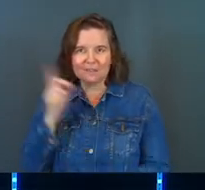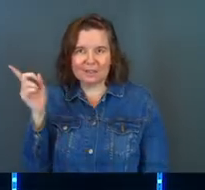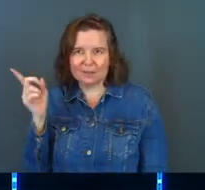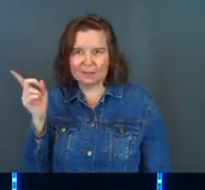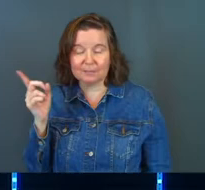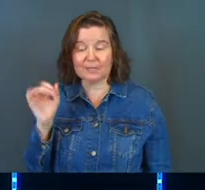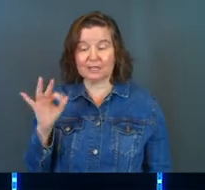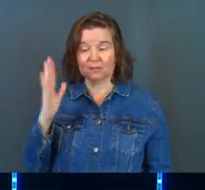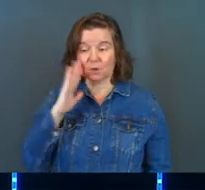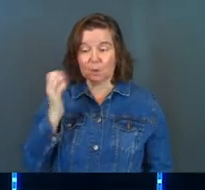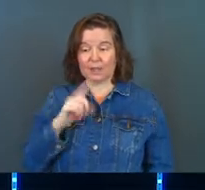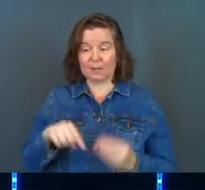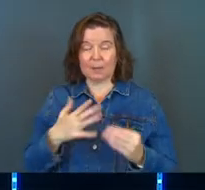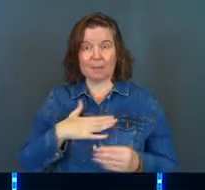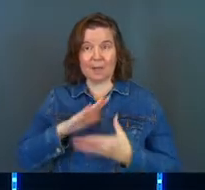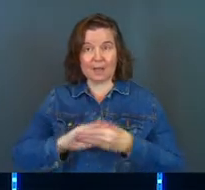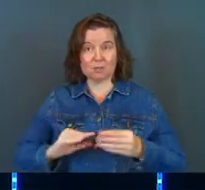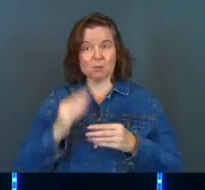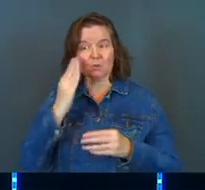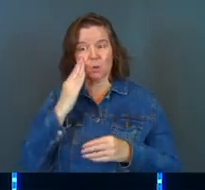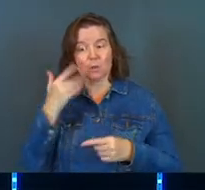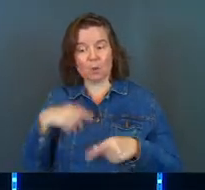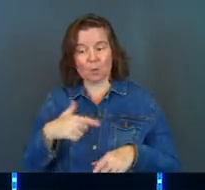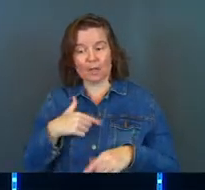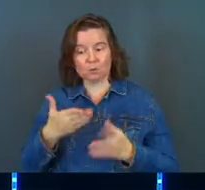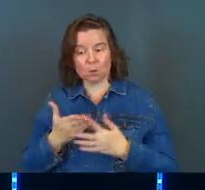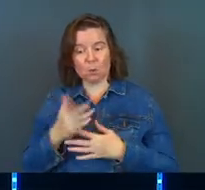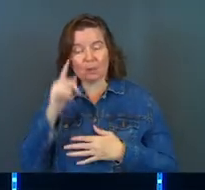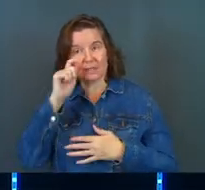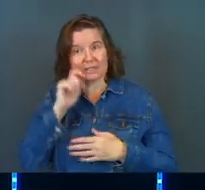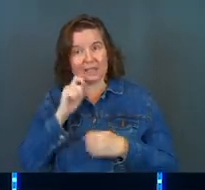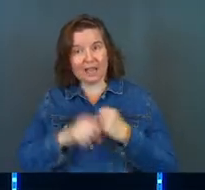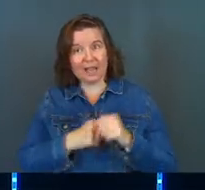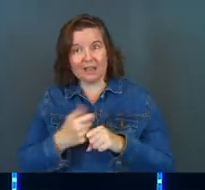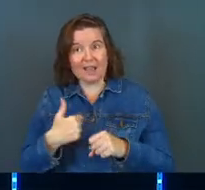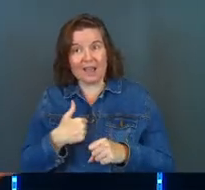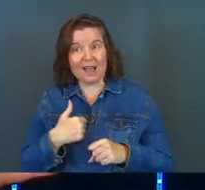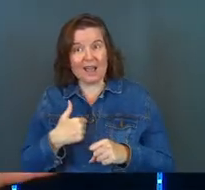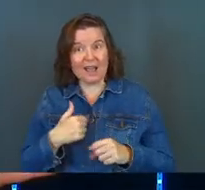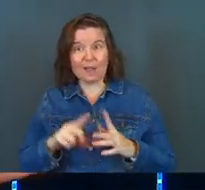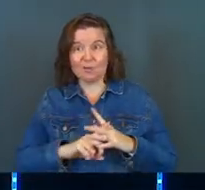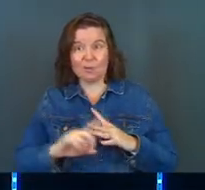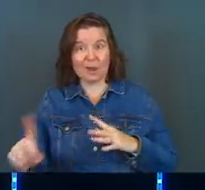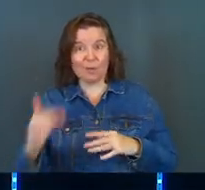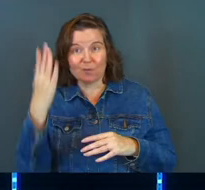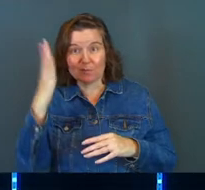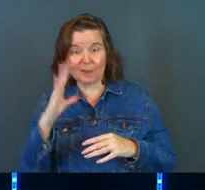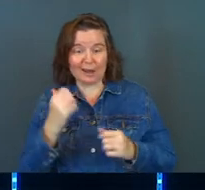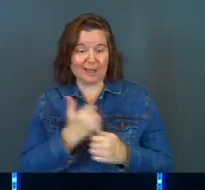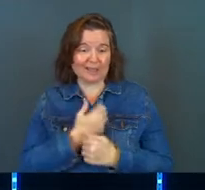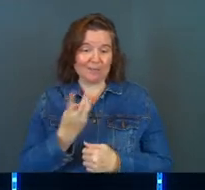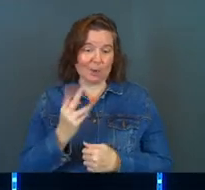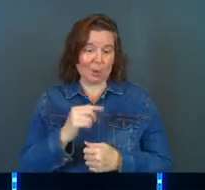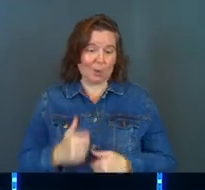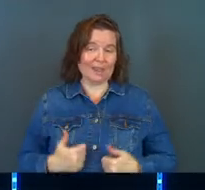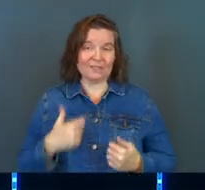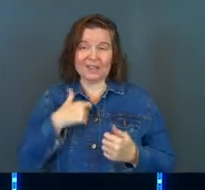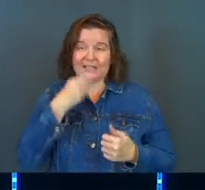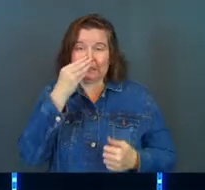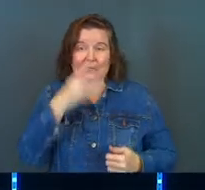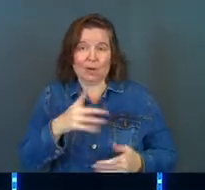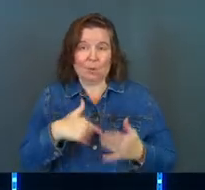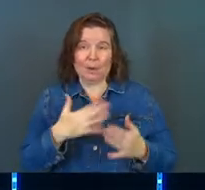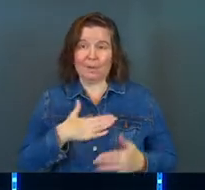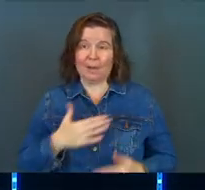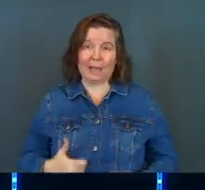him. And if you know anything about my story, you know that while I was going through the teenage years, I ran away from God. I lived my own life, did not